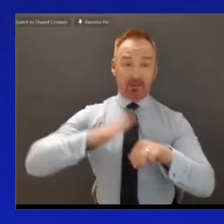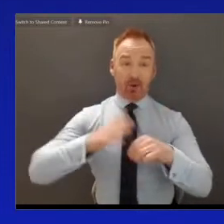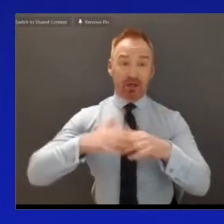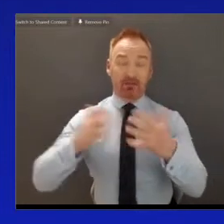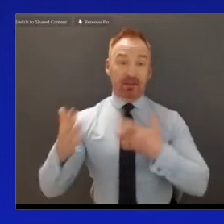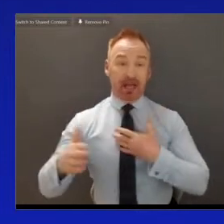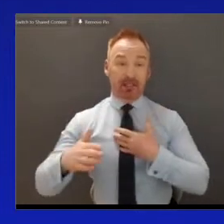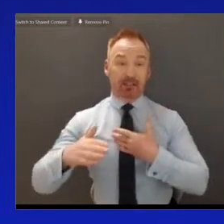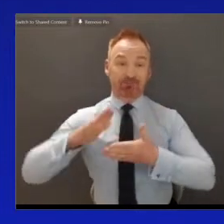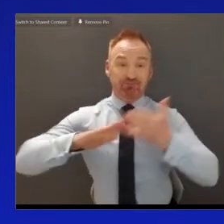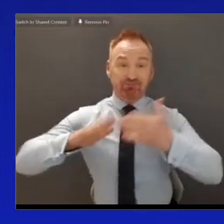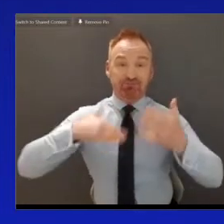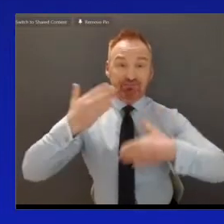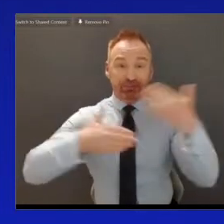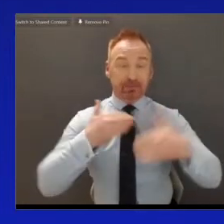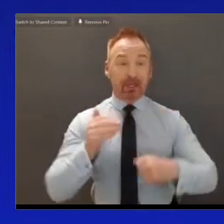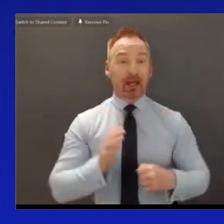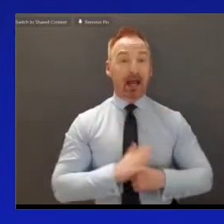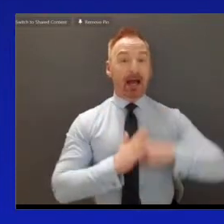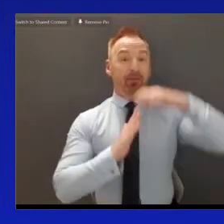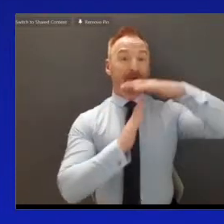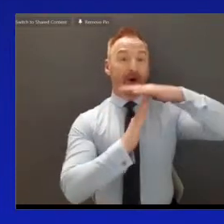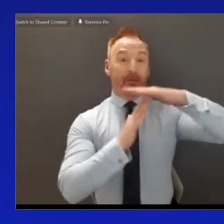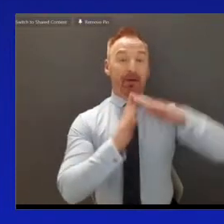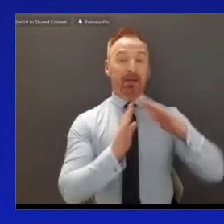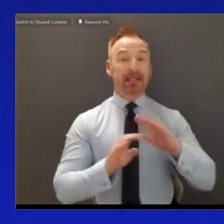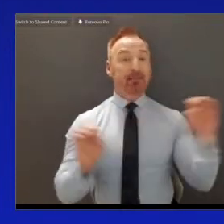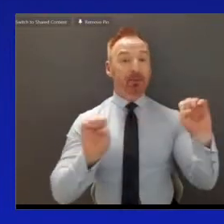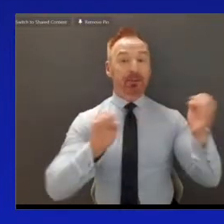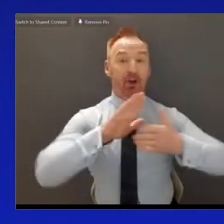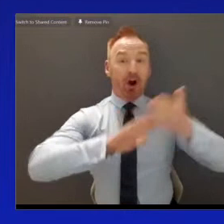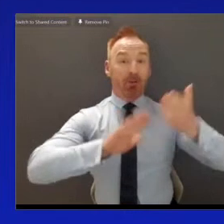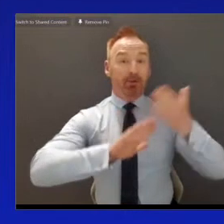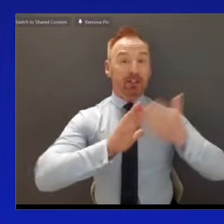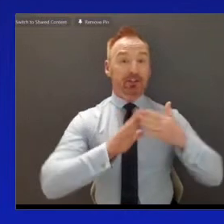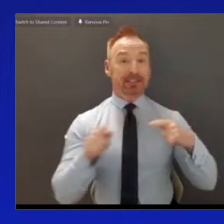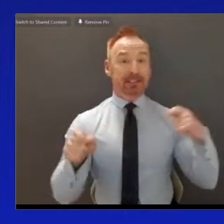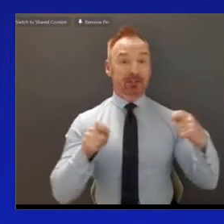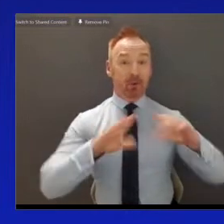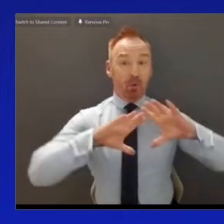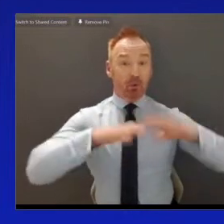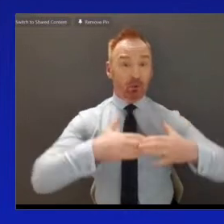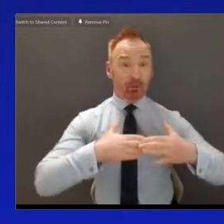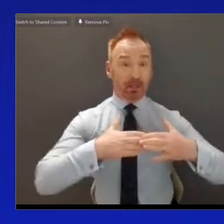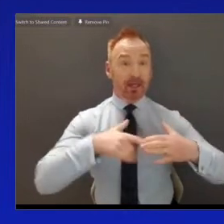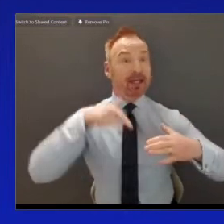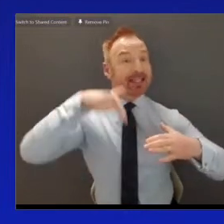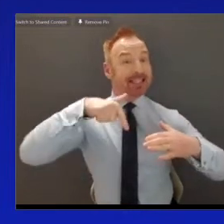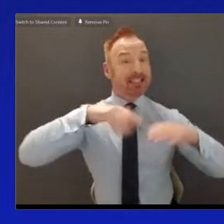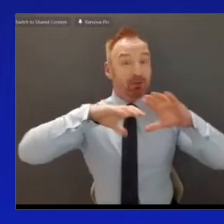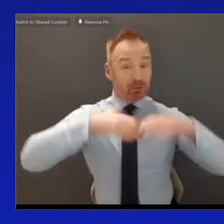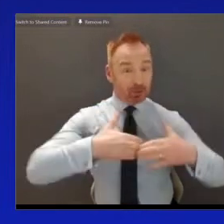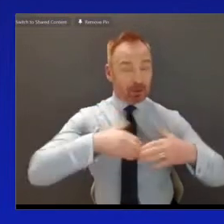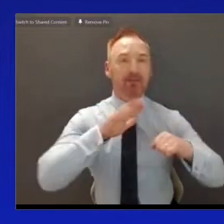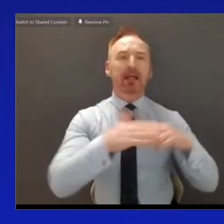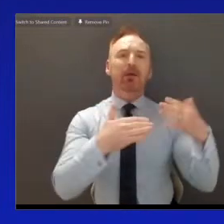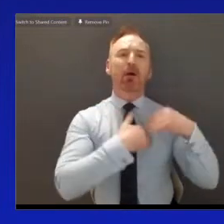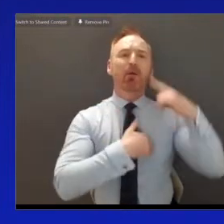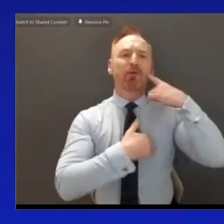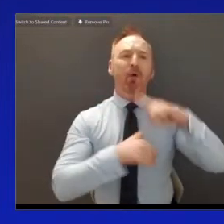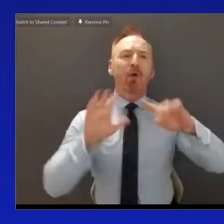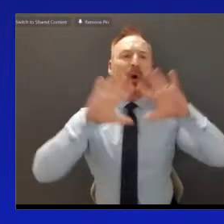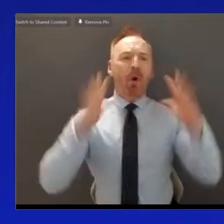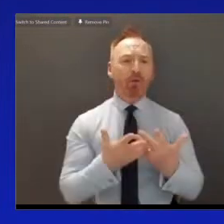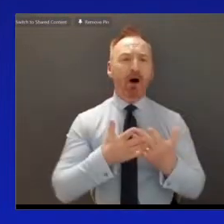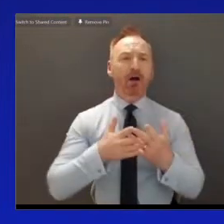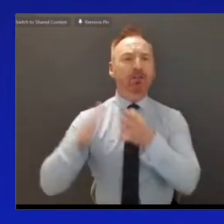At the top, we have our Emergency Operations Control Group. The members of this group are responsible for overall strategy and